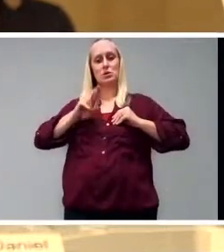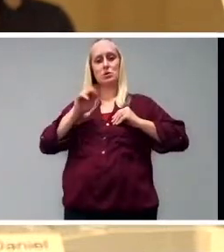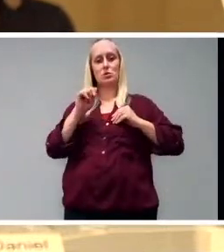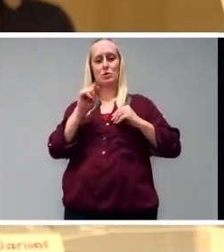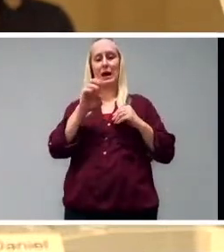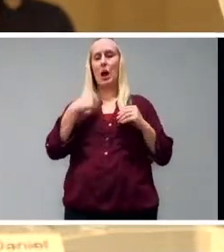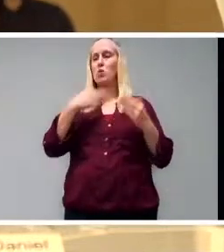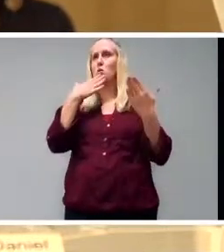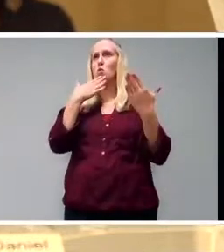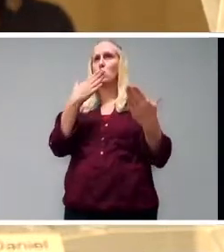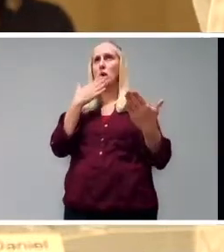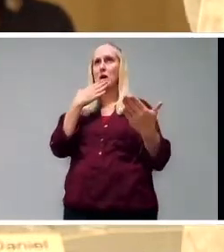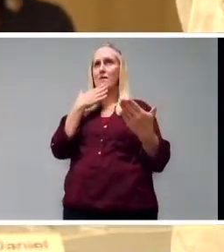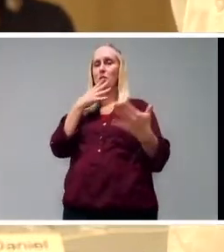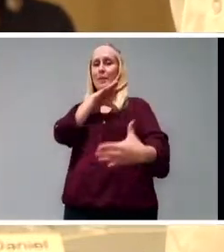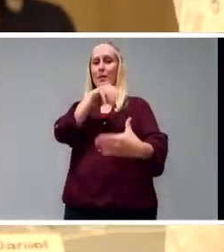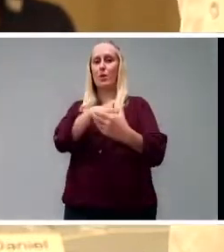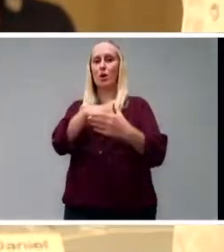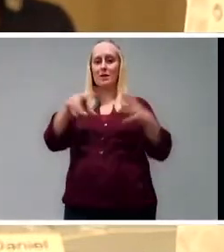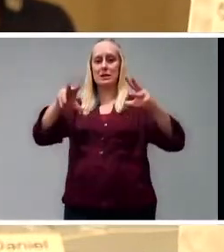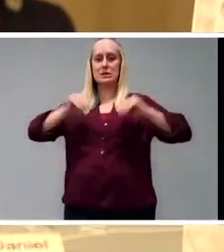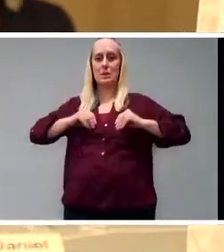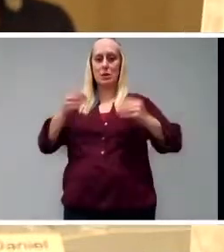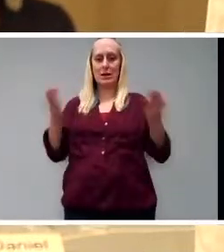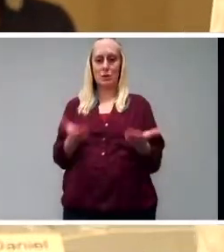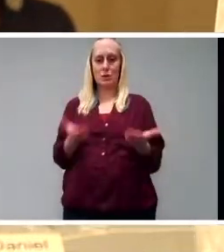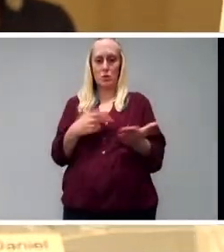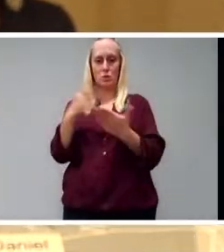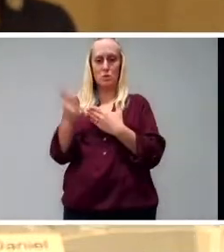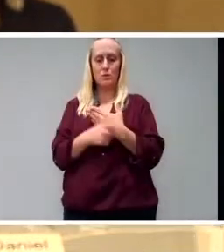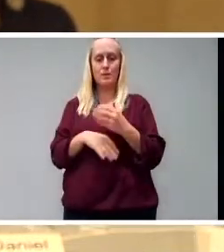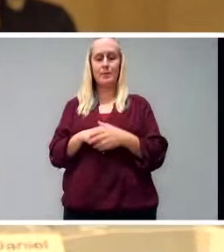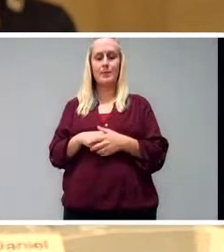grateful to be accepted into this program.